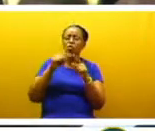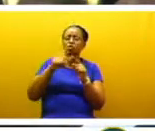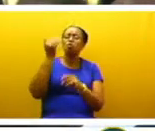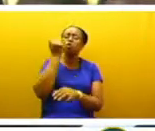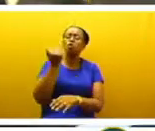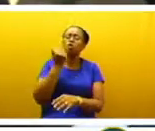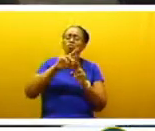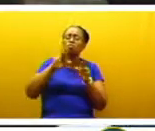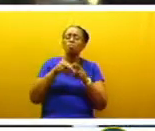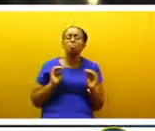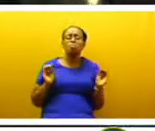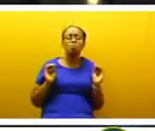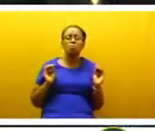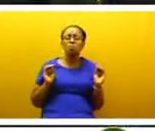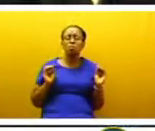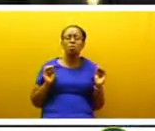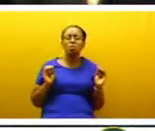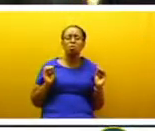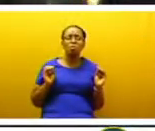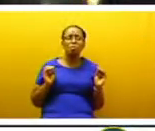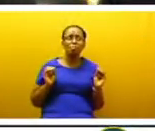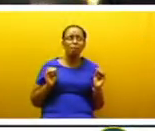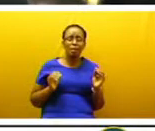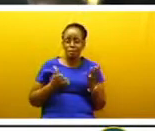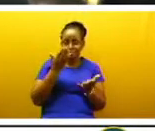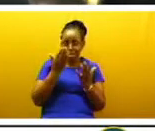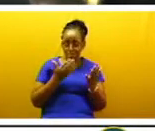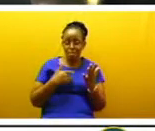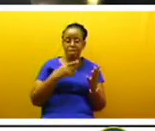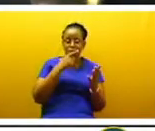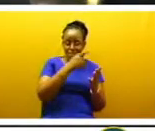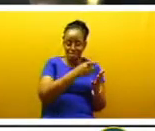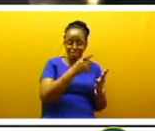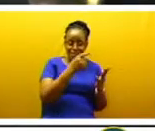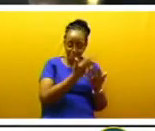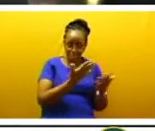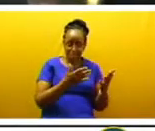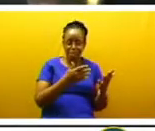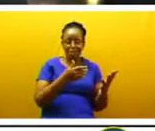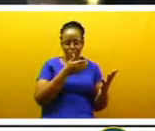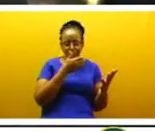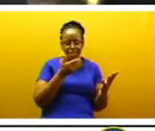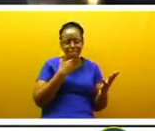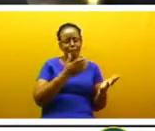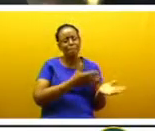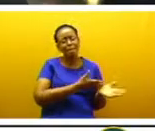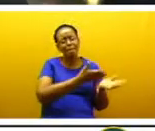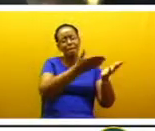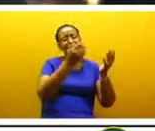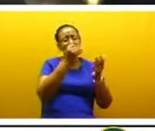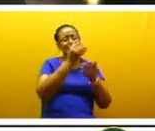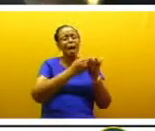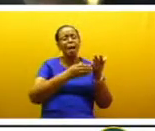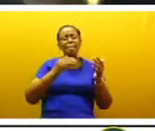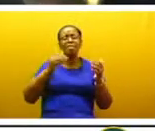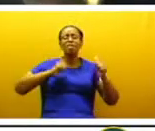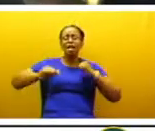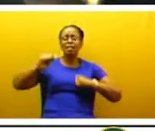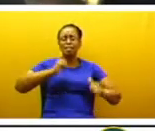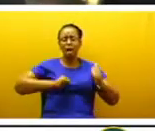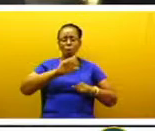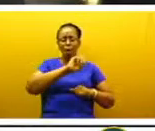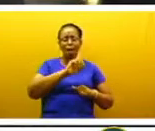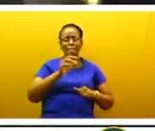They probably should have been delivered in some theater where people love poetry, like my learned